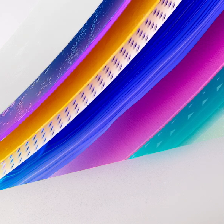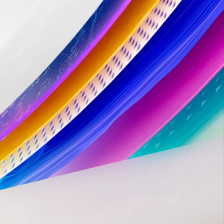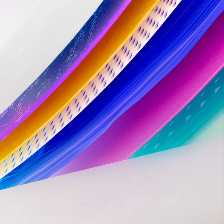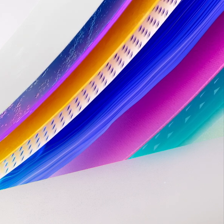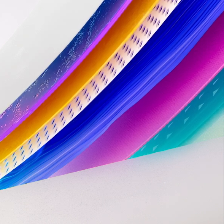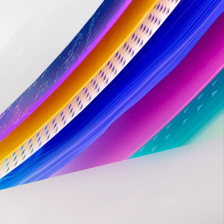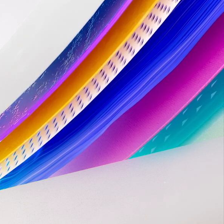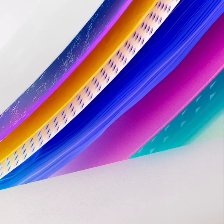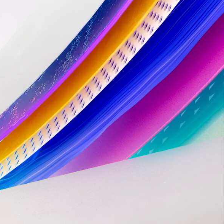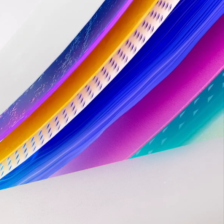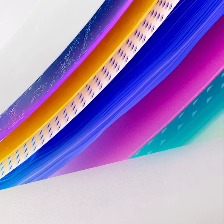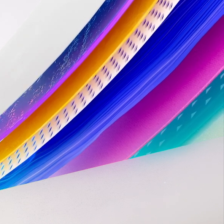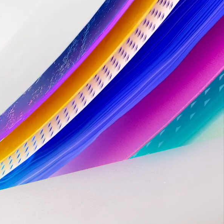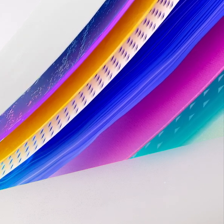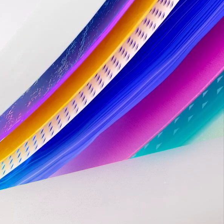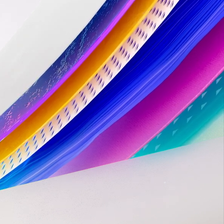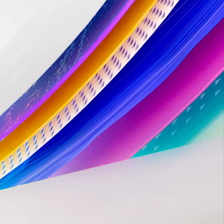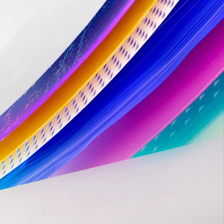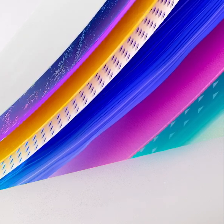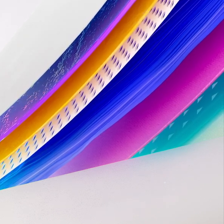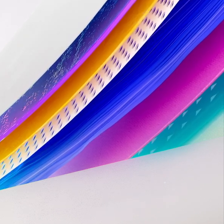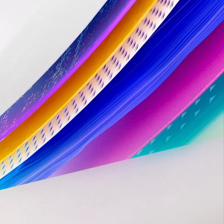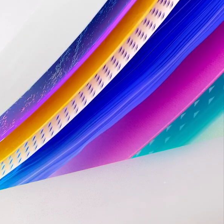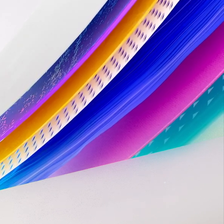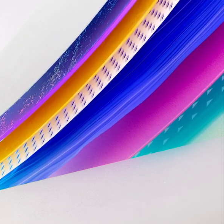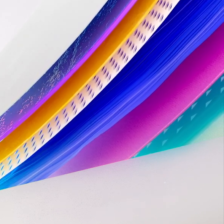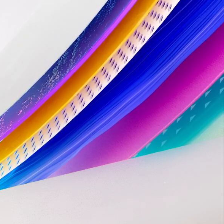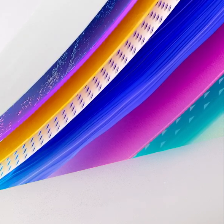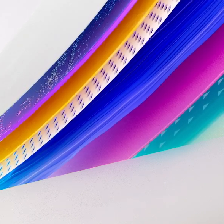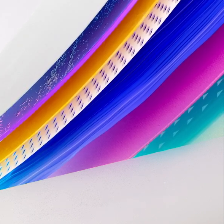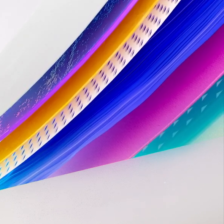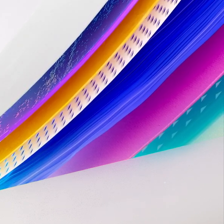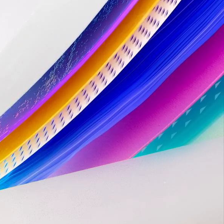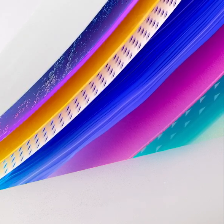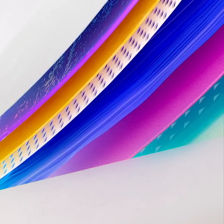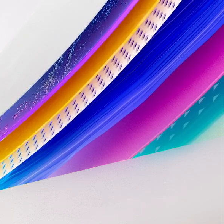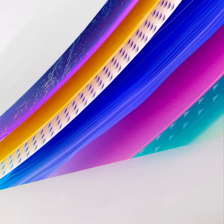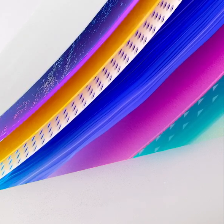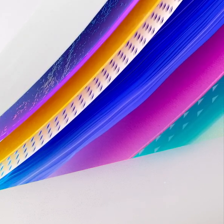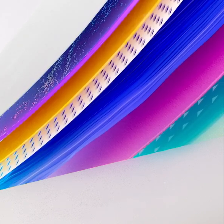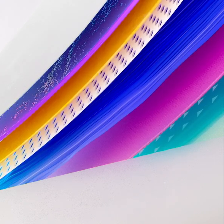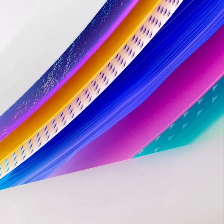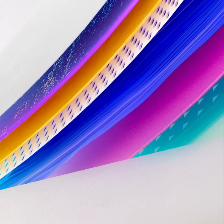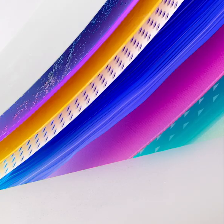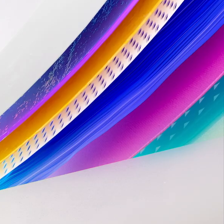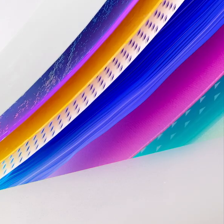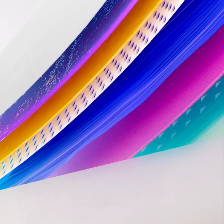more to explore." Discover other resources in the top navigation bar.